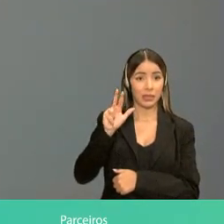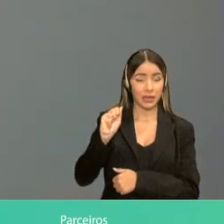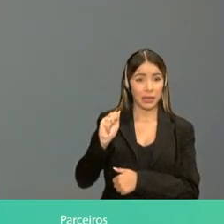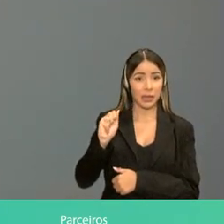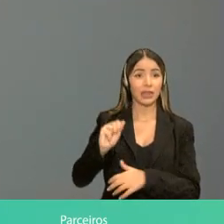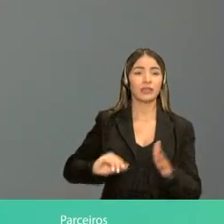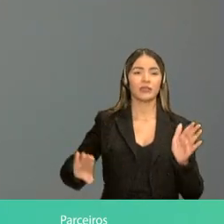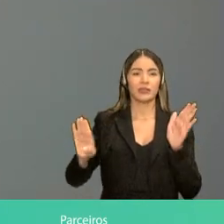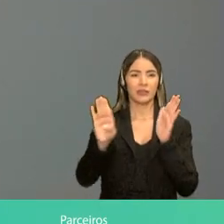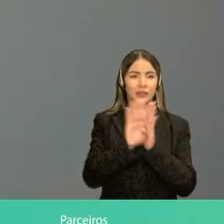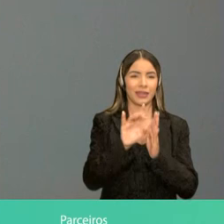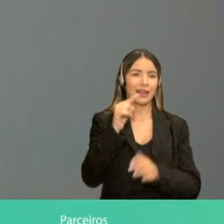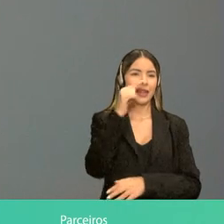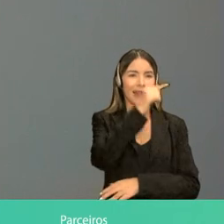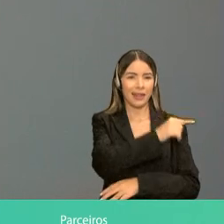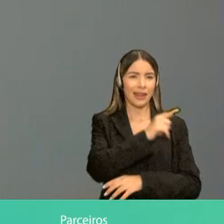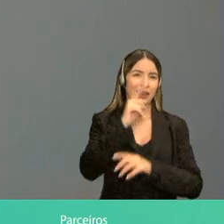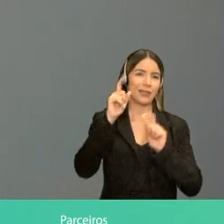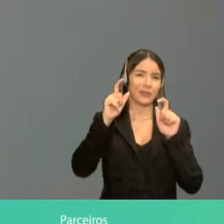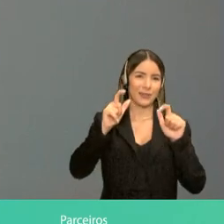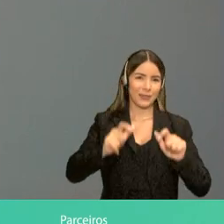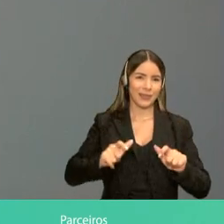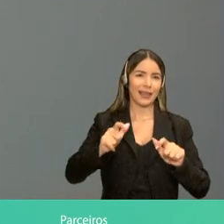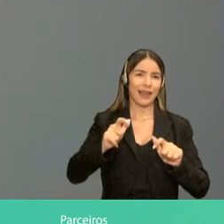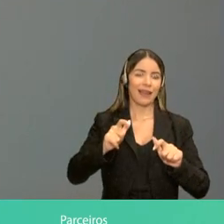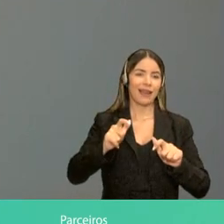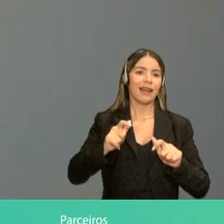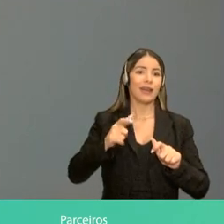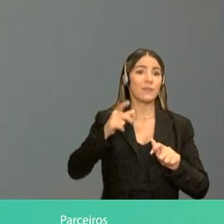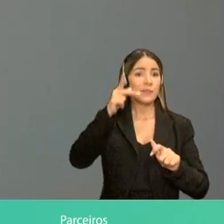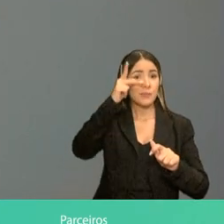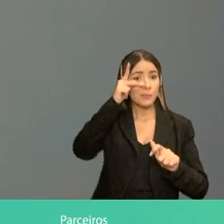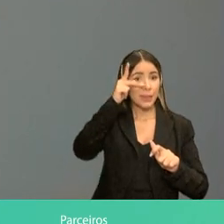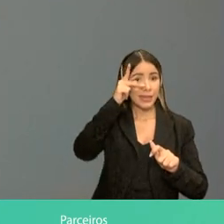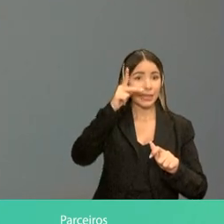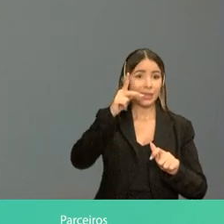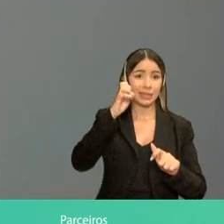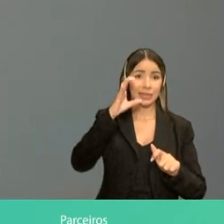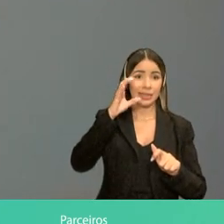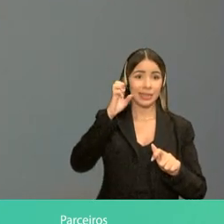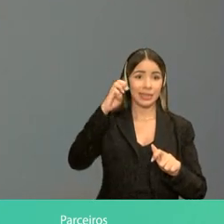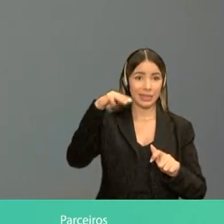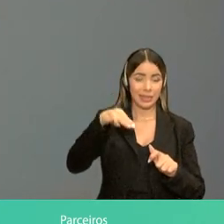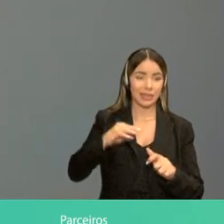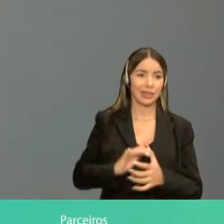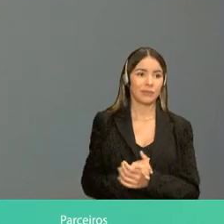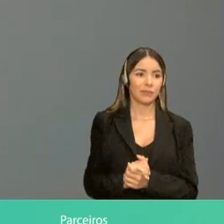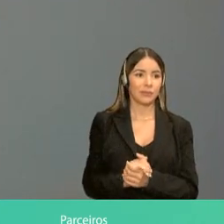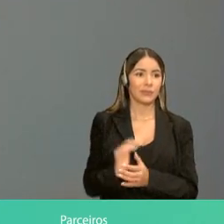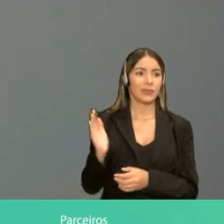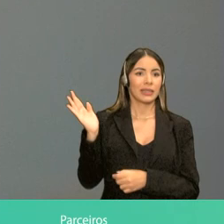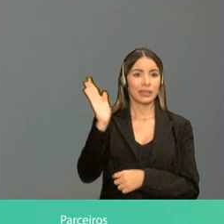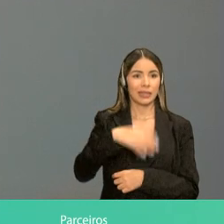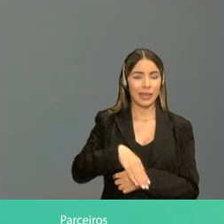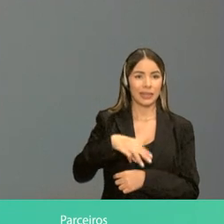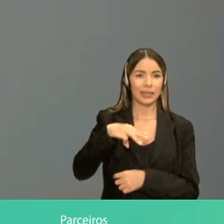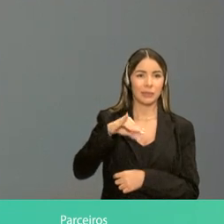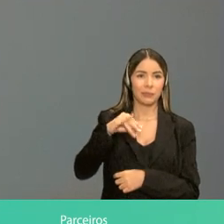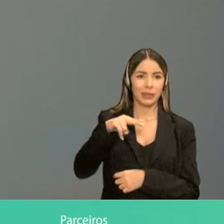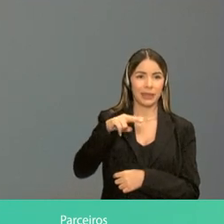Renata. I see Yara arriving in the port complex of